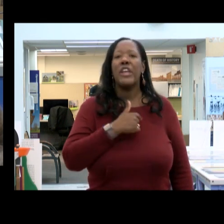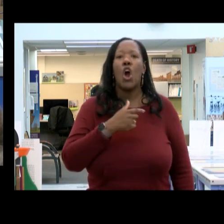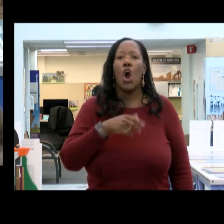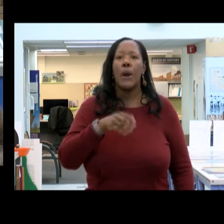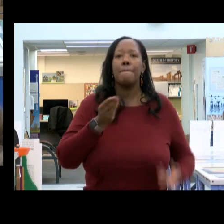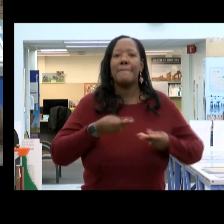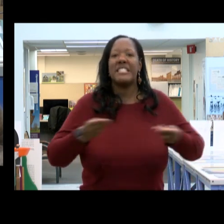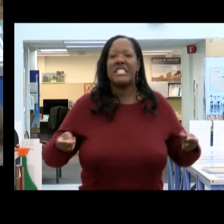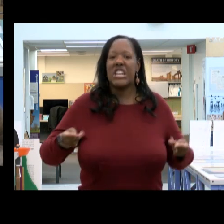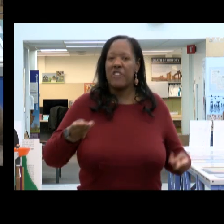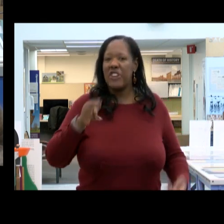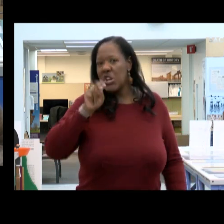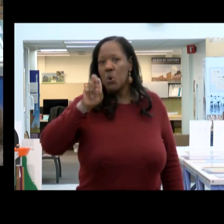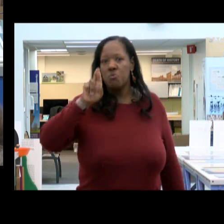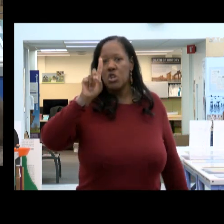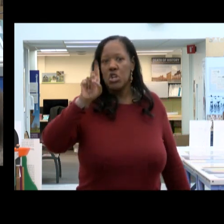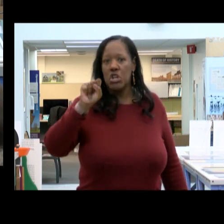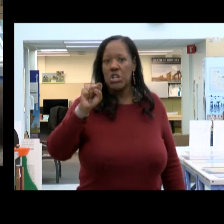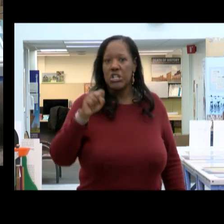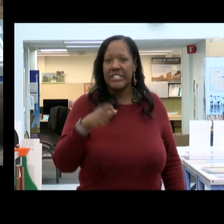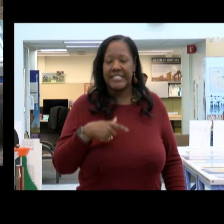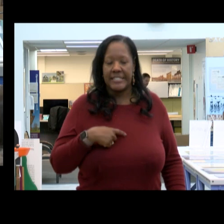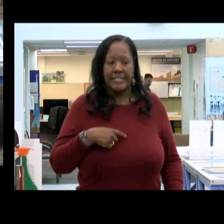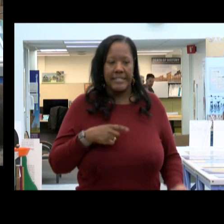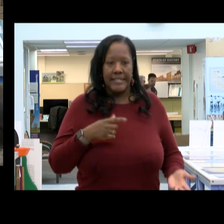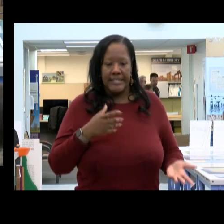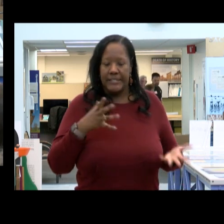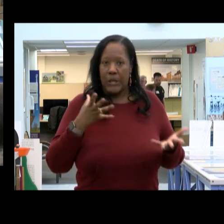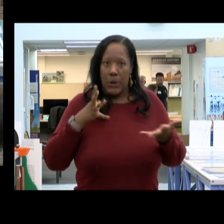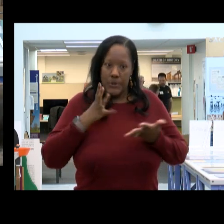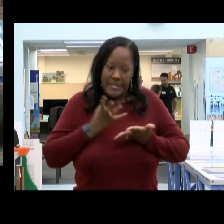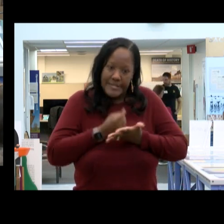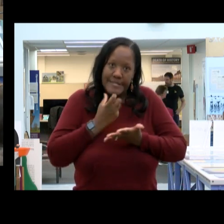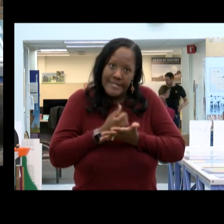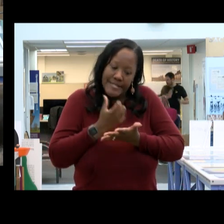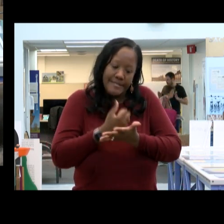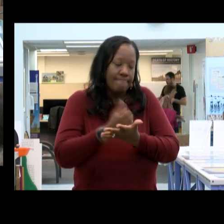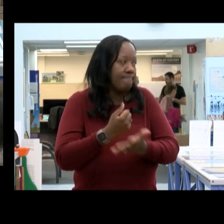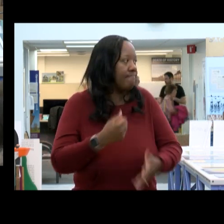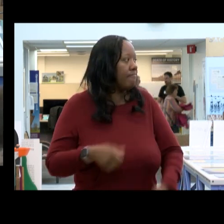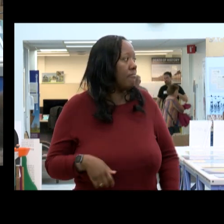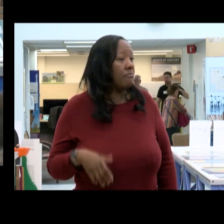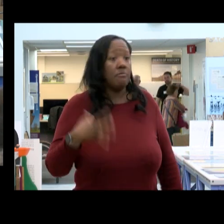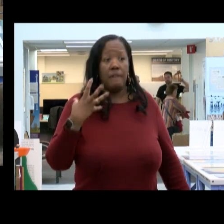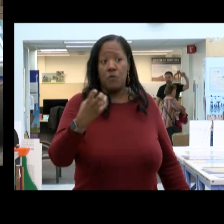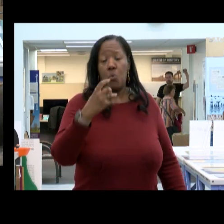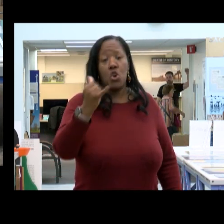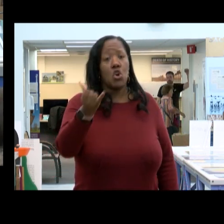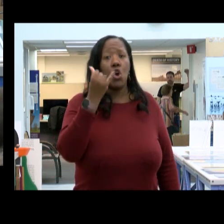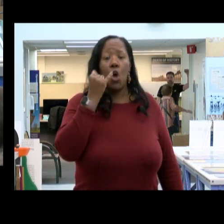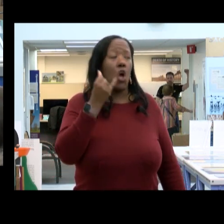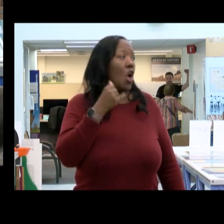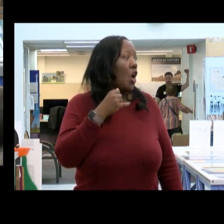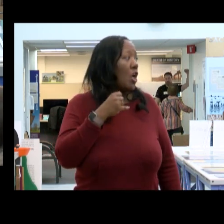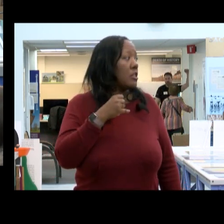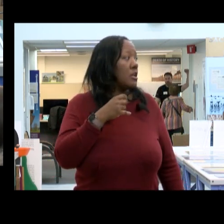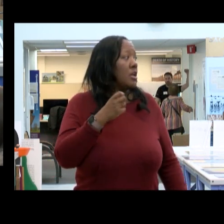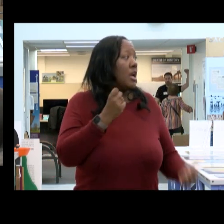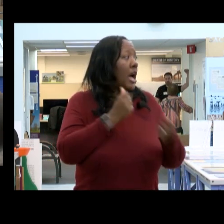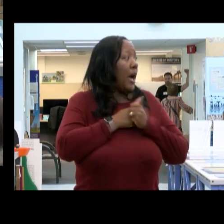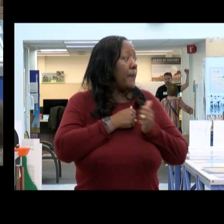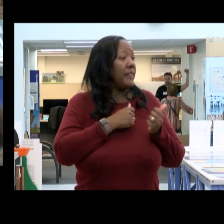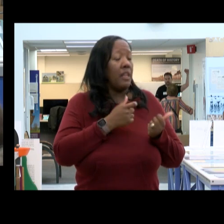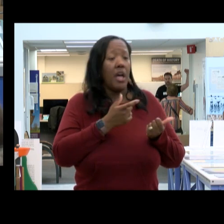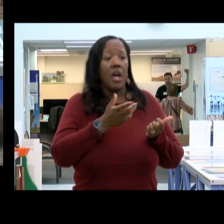so happy to discuss anything as long as you want to. But seriously, if you want to call, you know, I'd love to